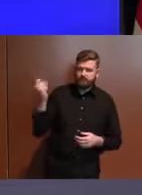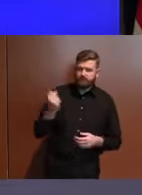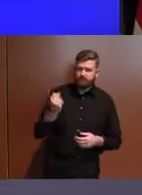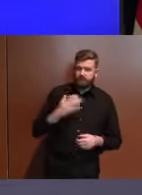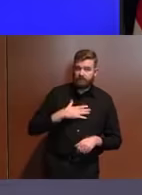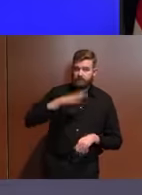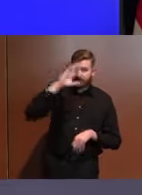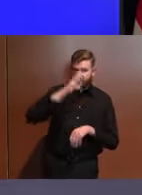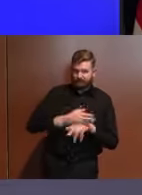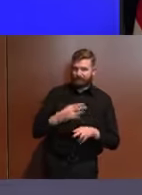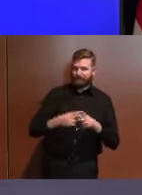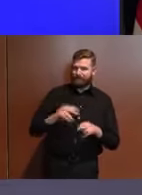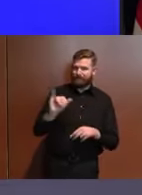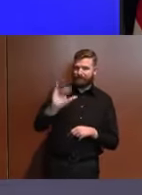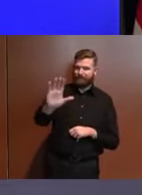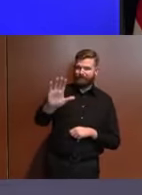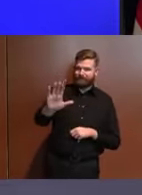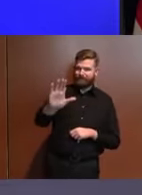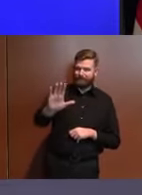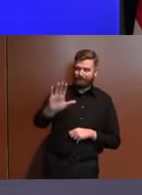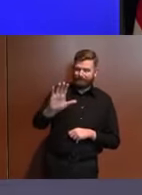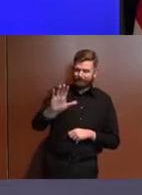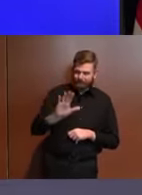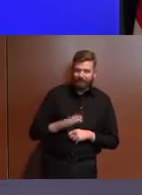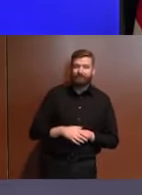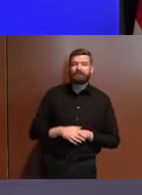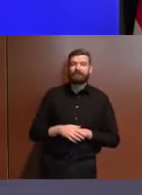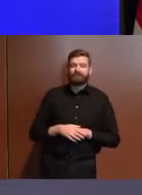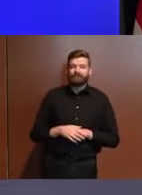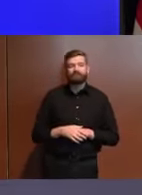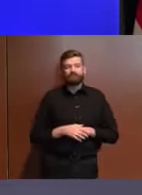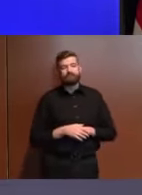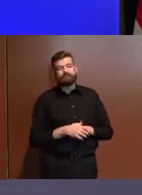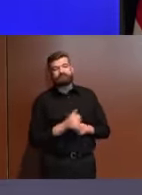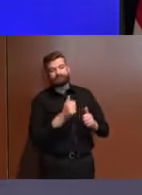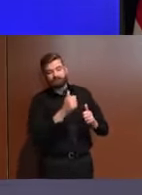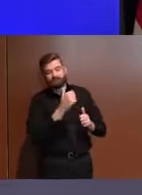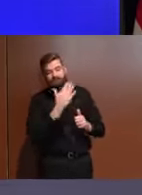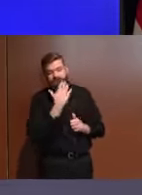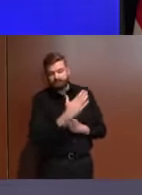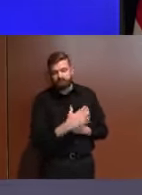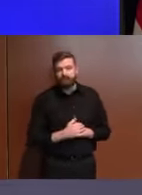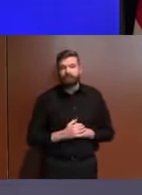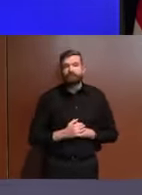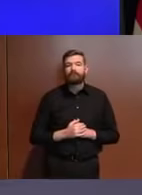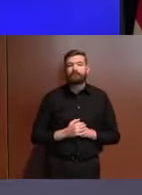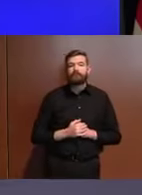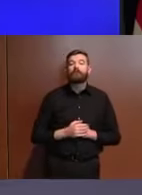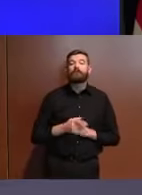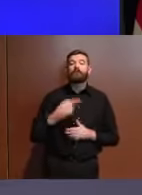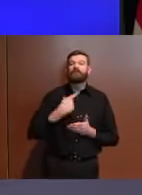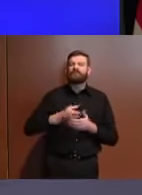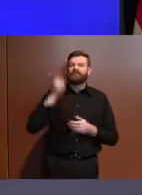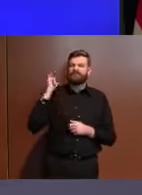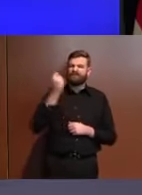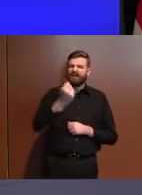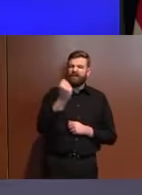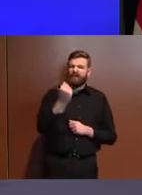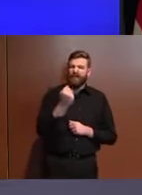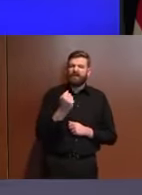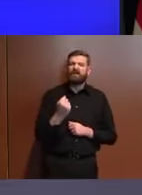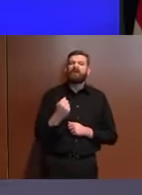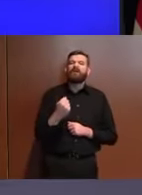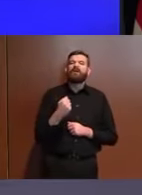I'm clearly going to remember your name. Thank you, sir. So last weekend I asked you about whether you think the Board of